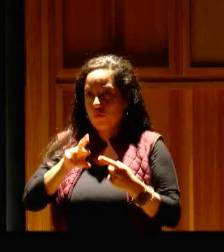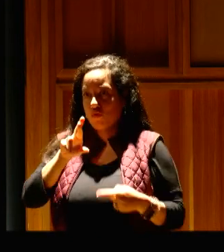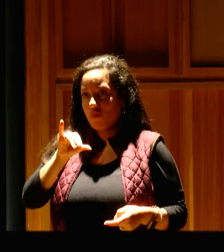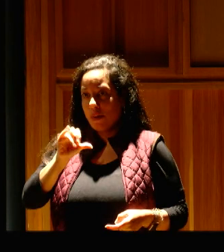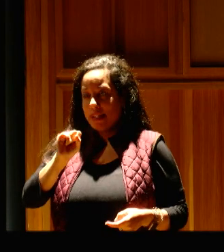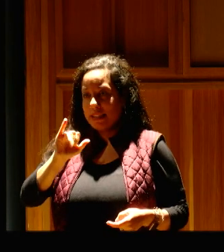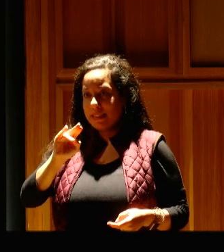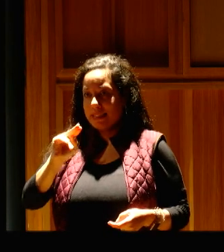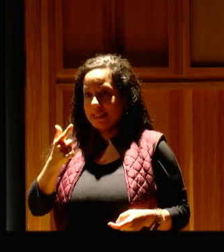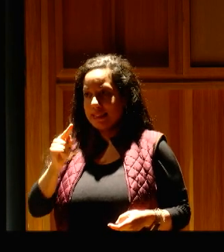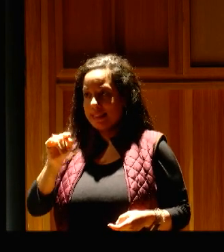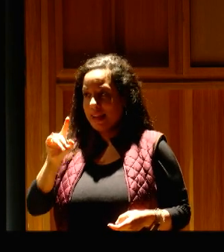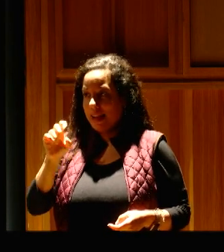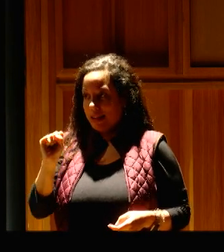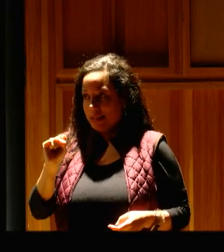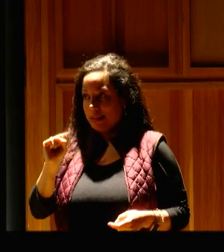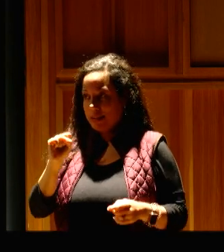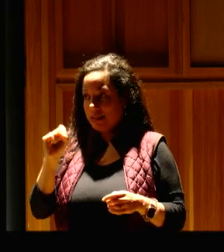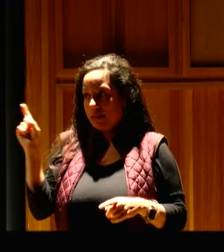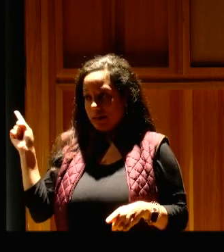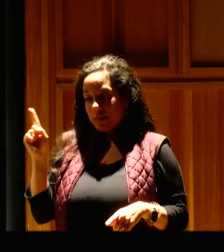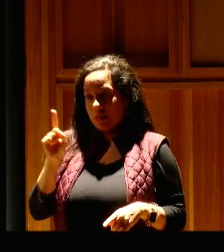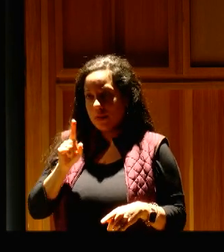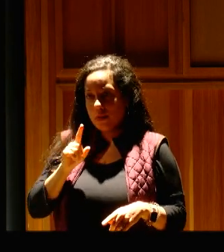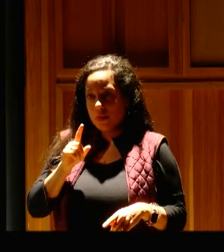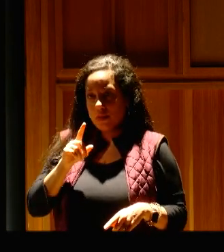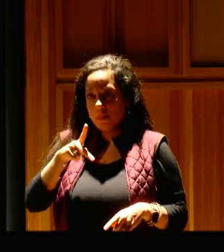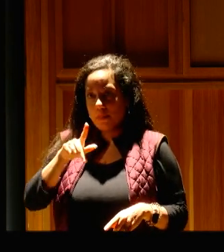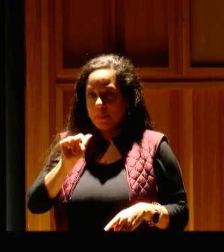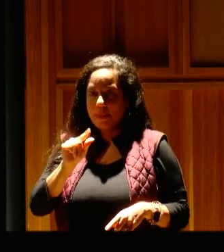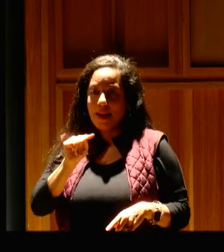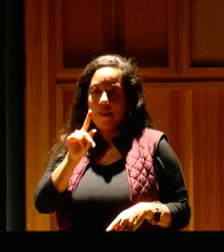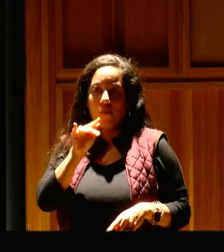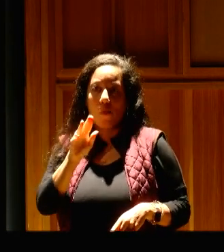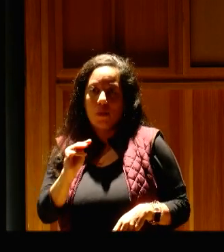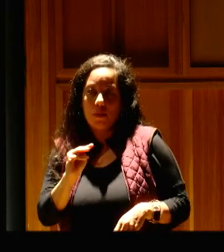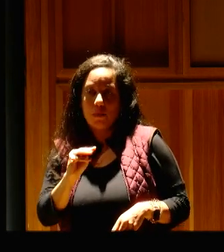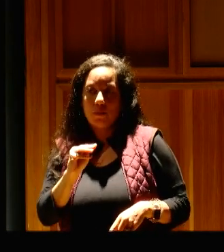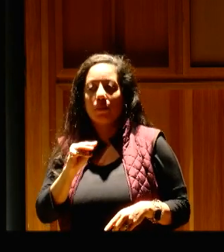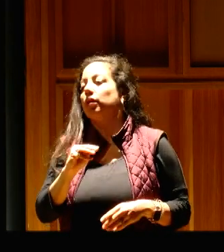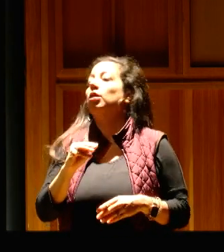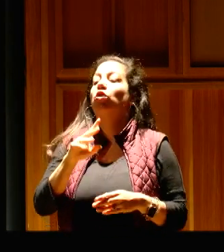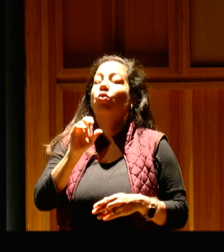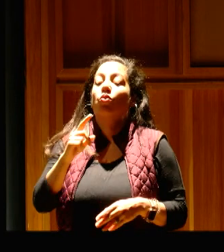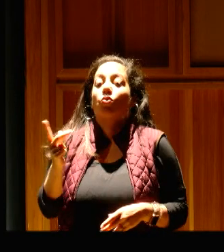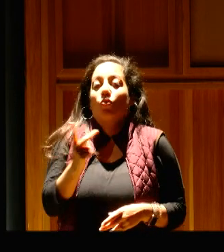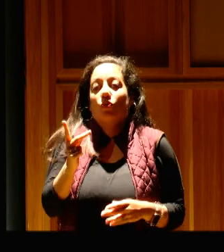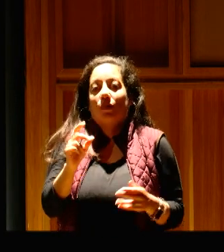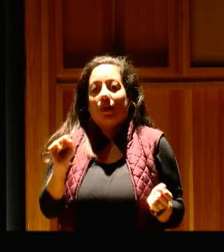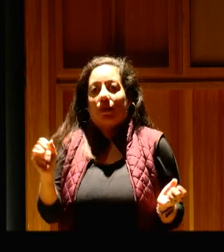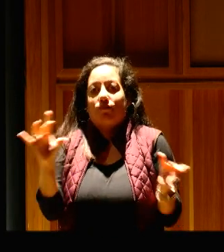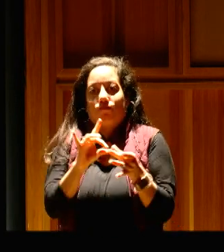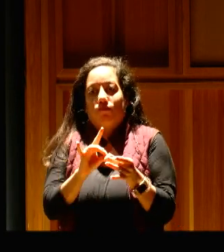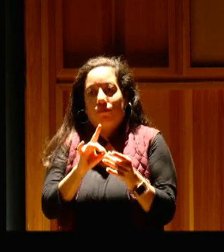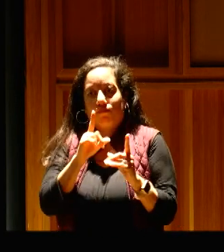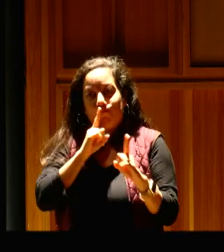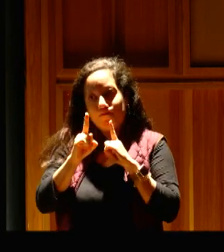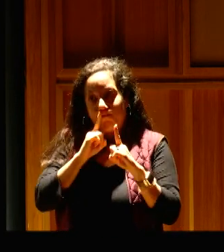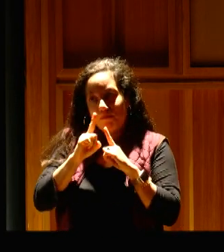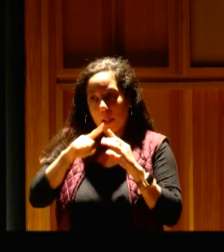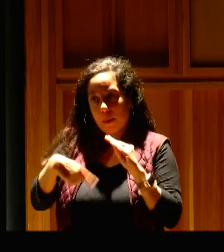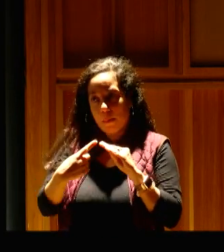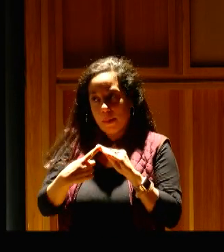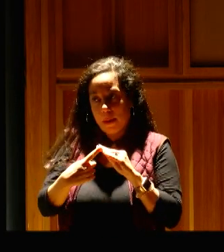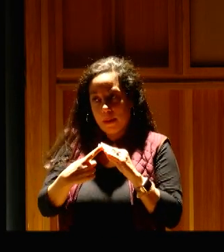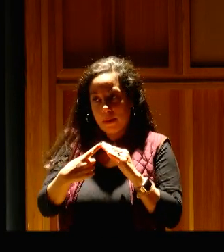an hour-long conversation or for a project to build climate solutions together. Or if